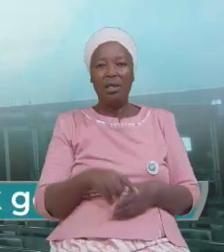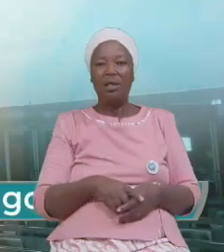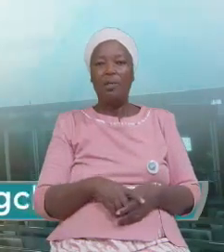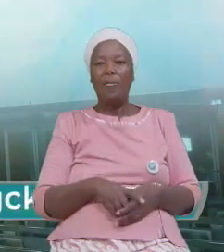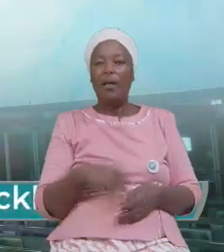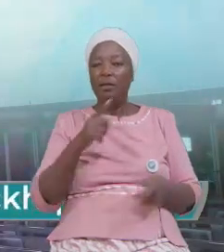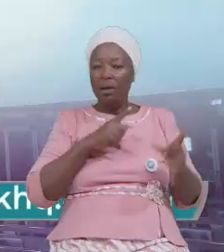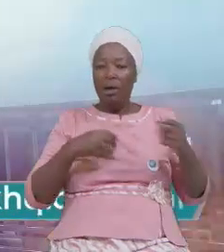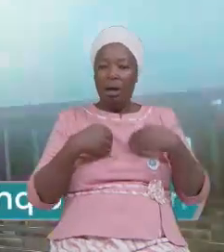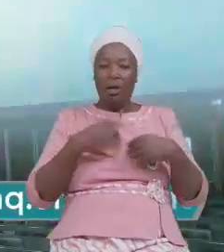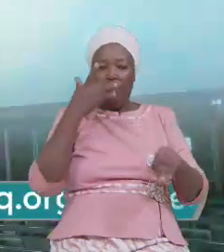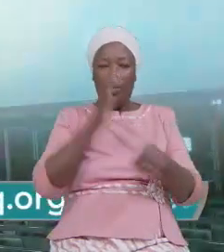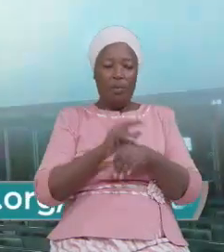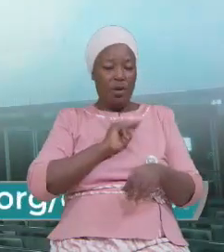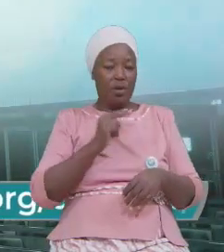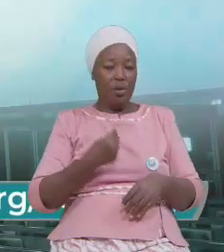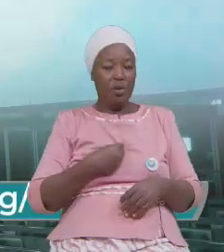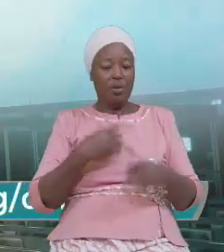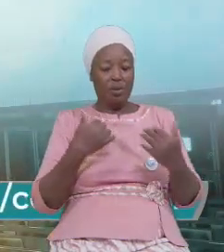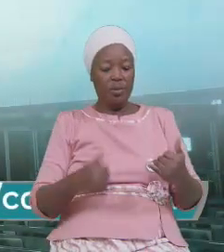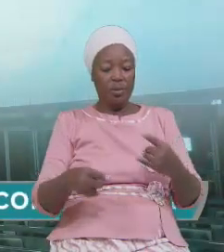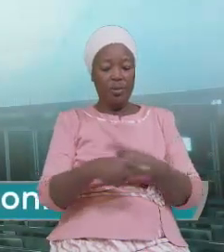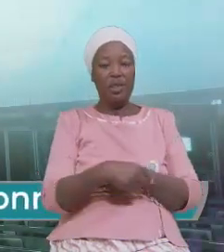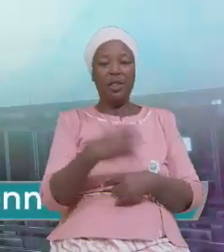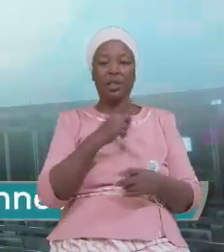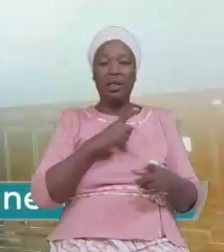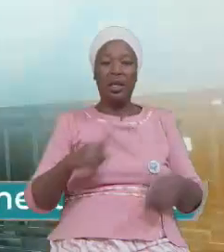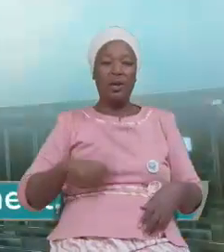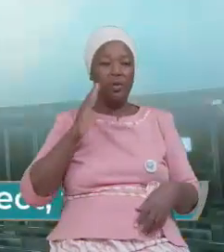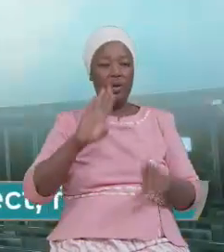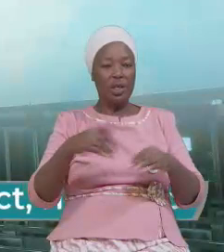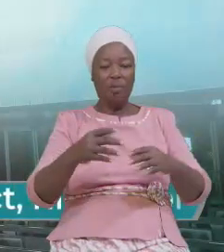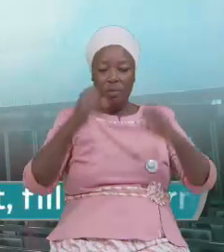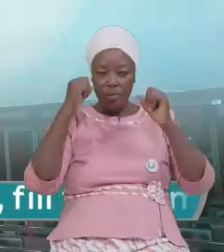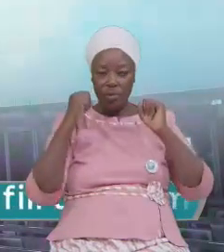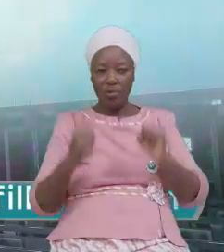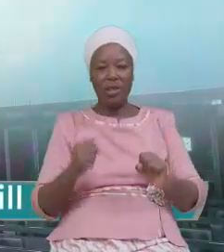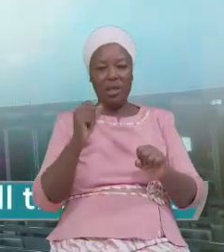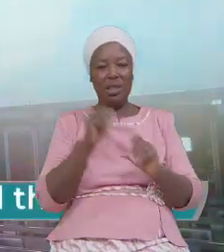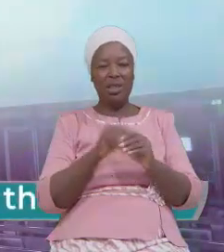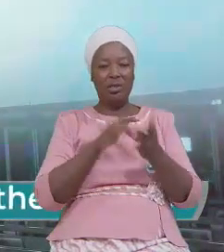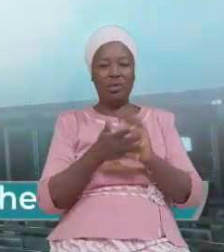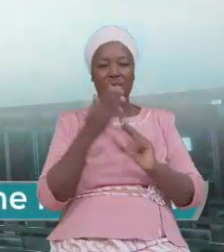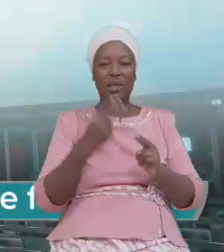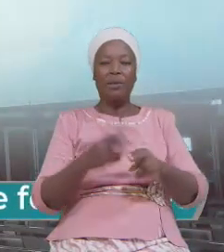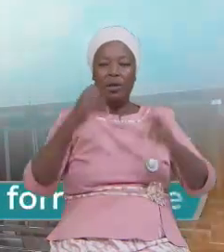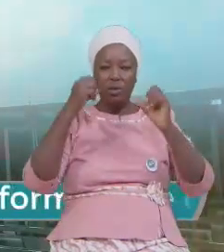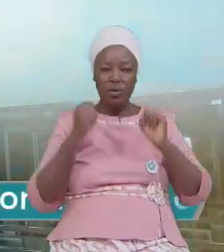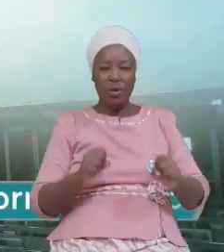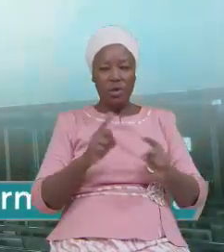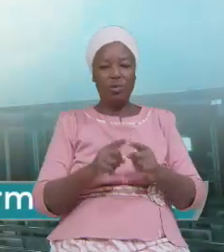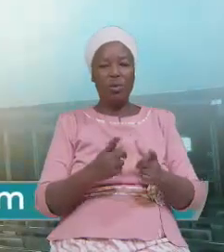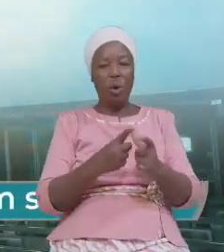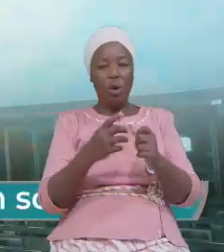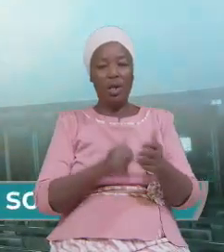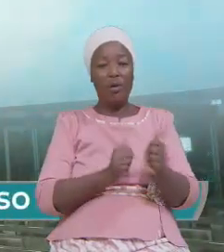today, the Lord will give you strength. Strength to run the race. Strength